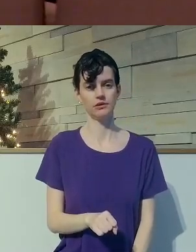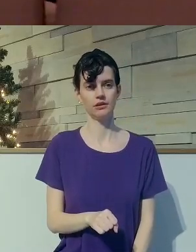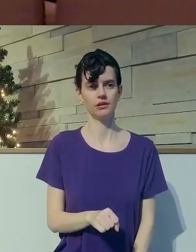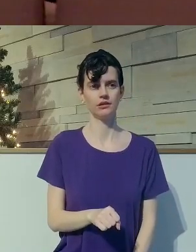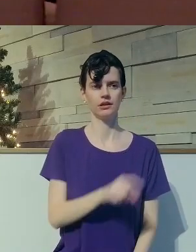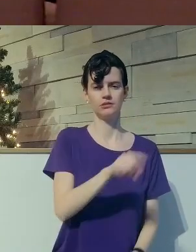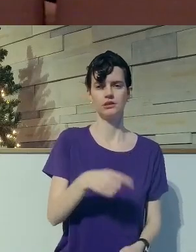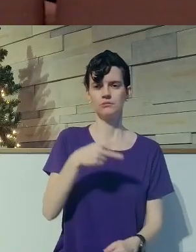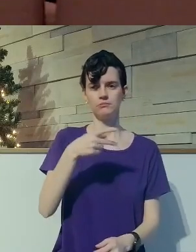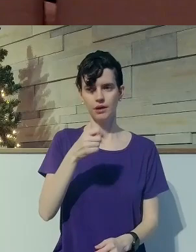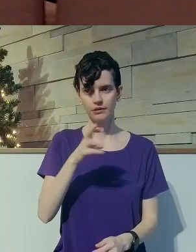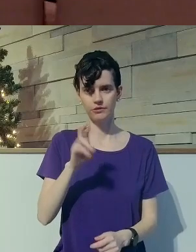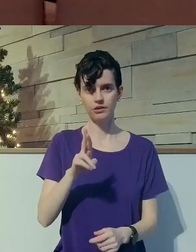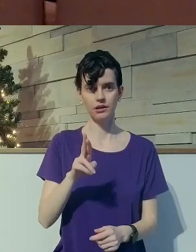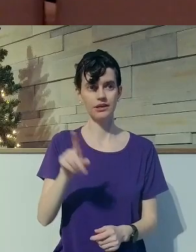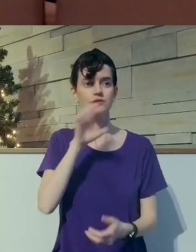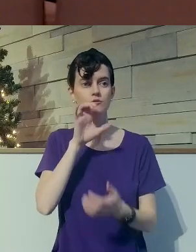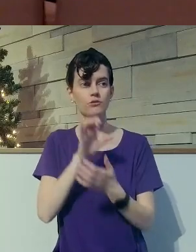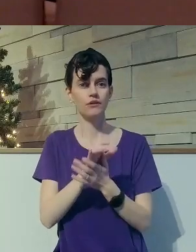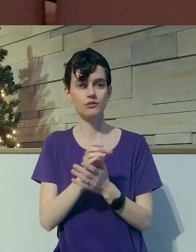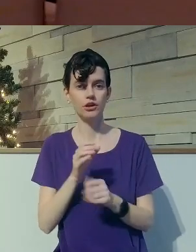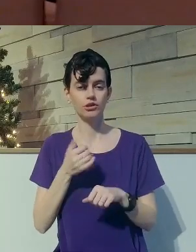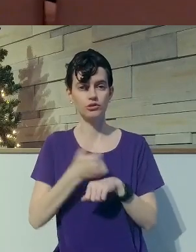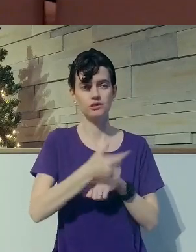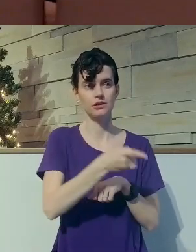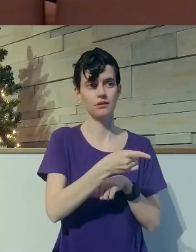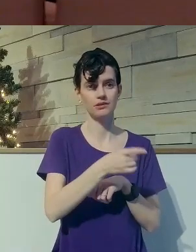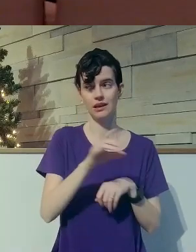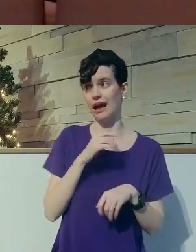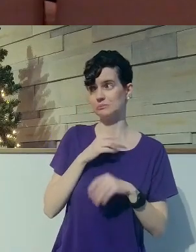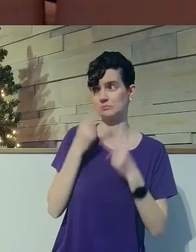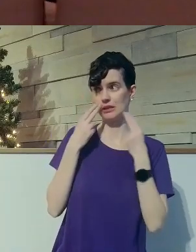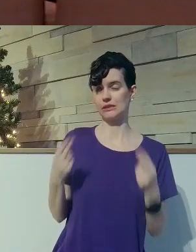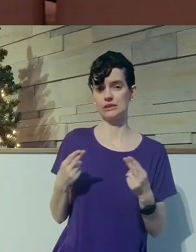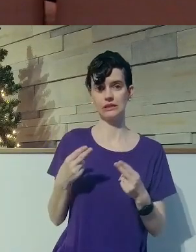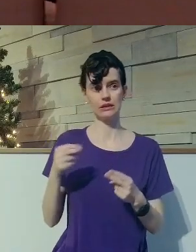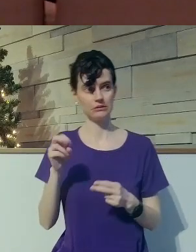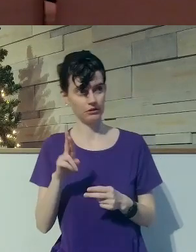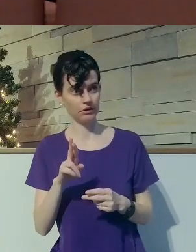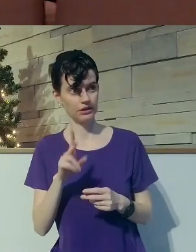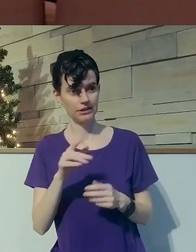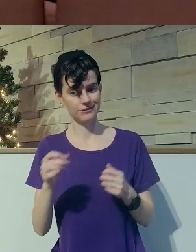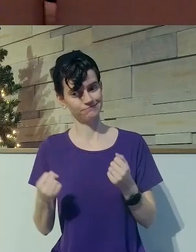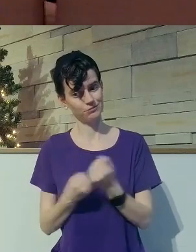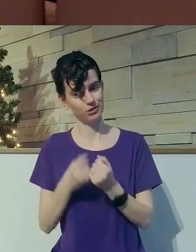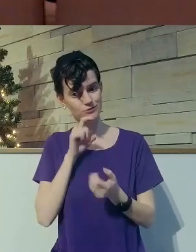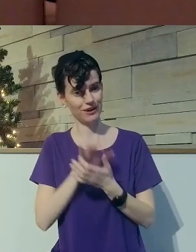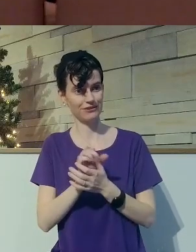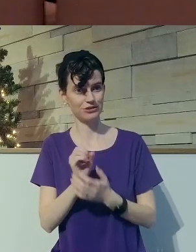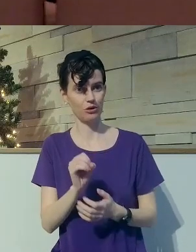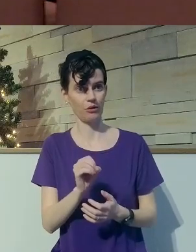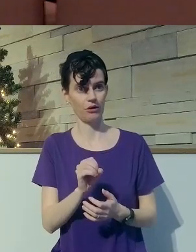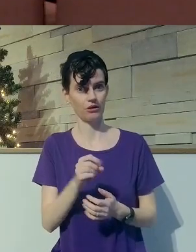up in Potiphar's house. She accuses him of something he didn't do, and Potiphar has to back his wife's story, right? So he's